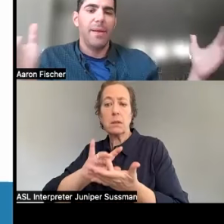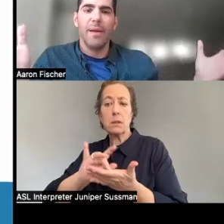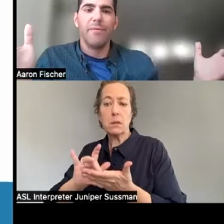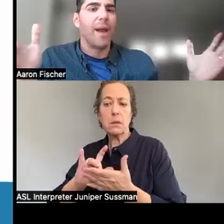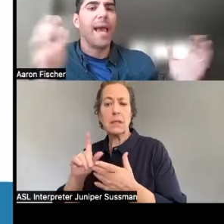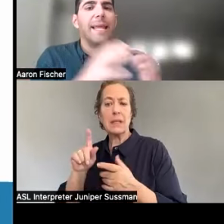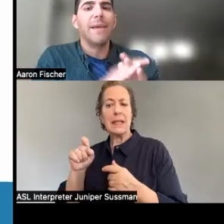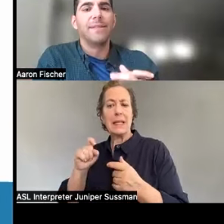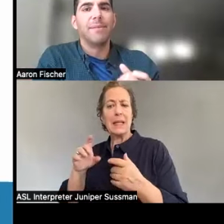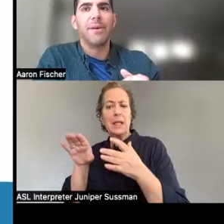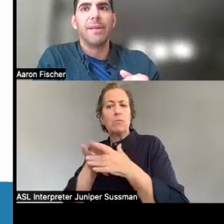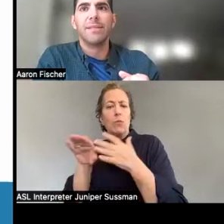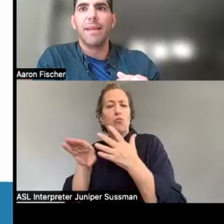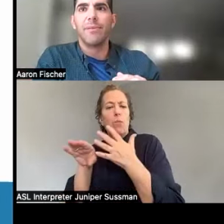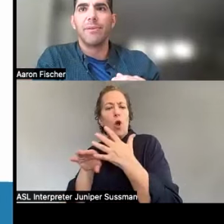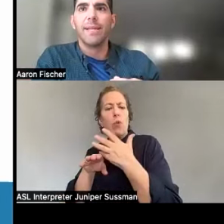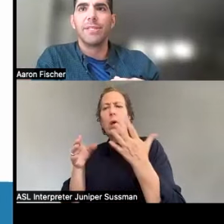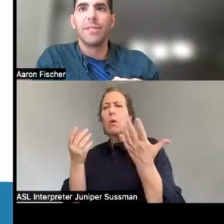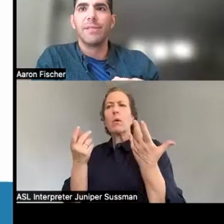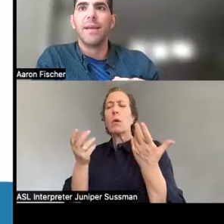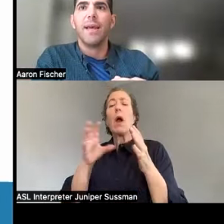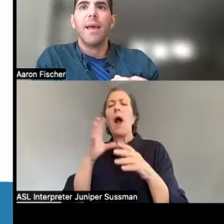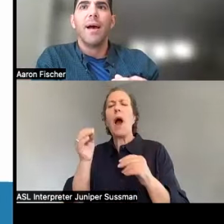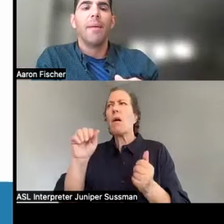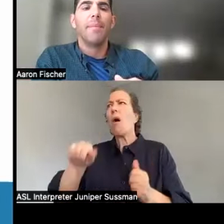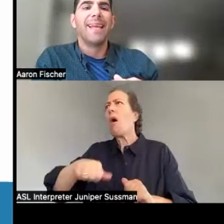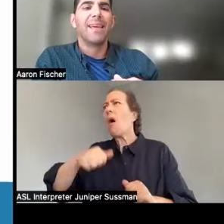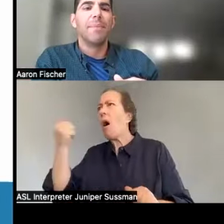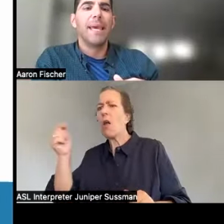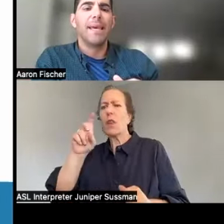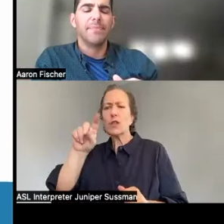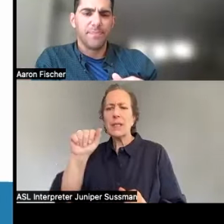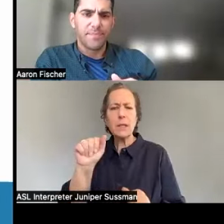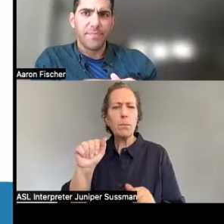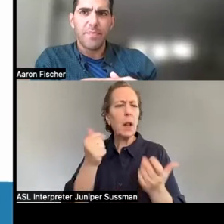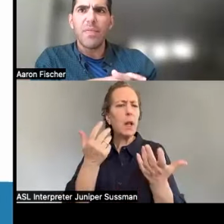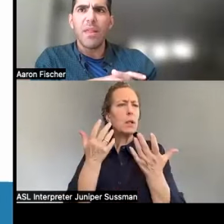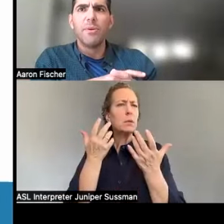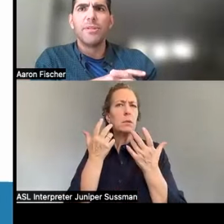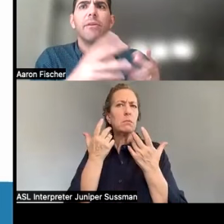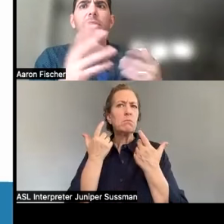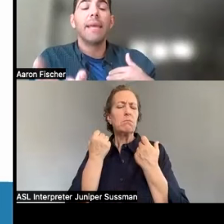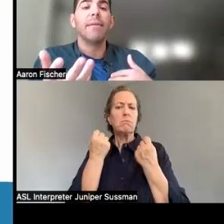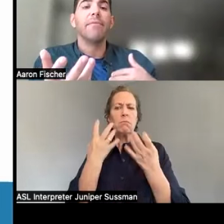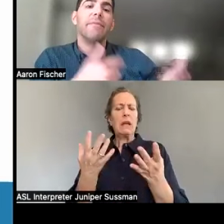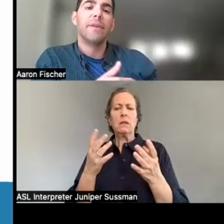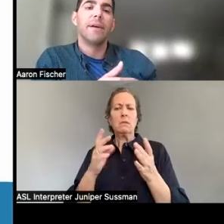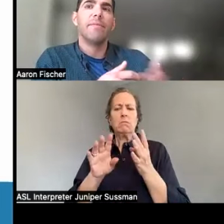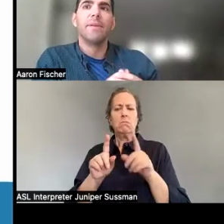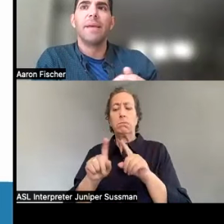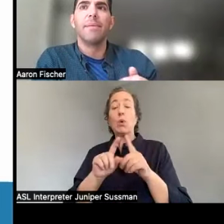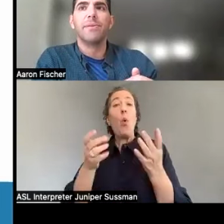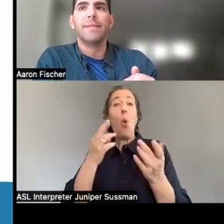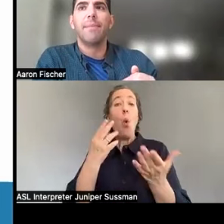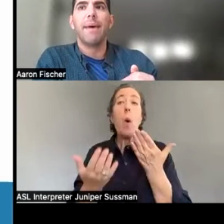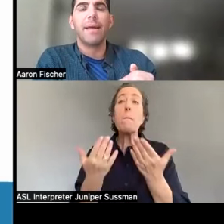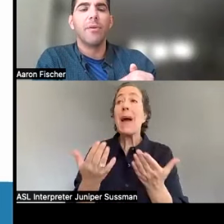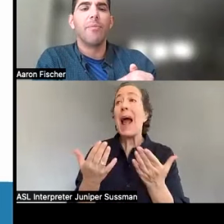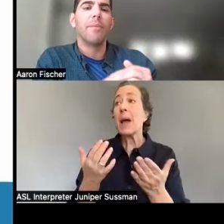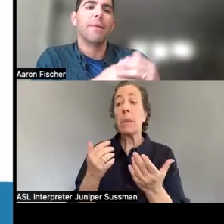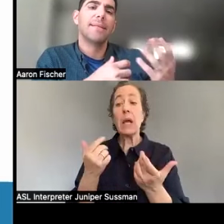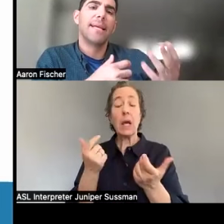For a variety of disabilities and medical conditions, it can be particular leave to be able to